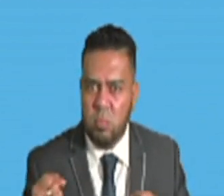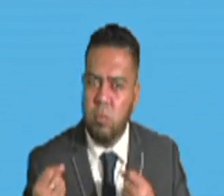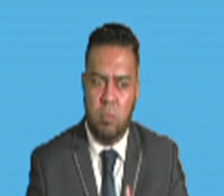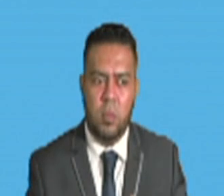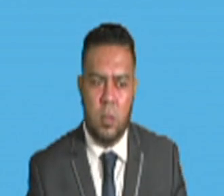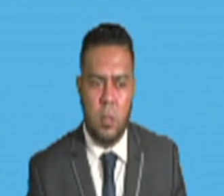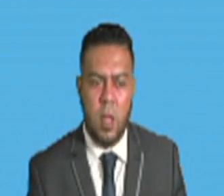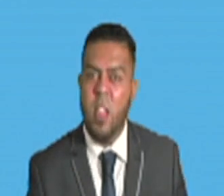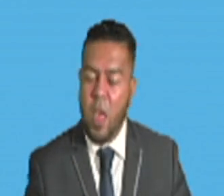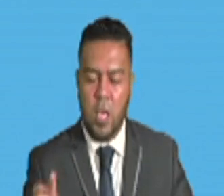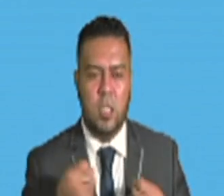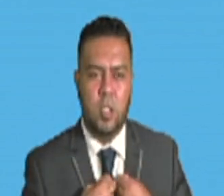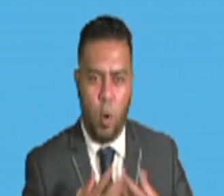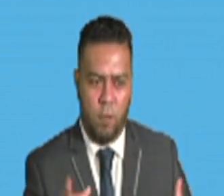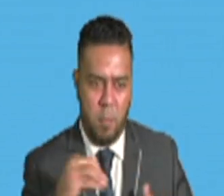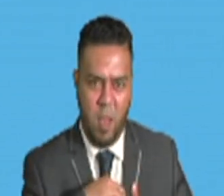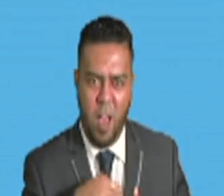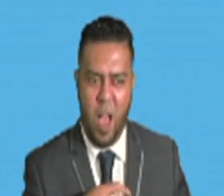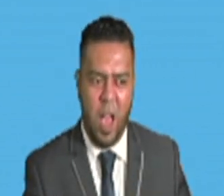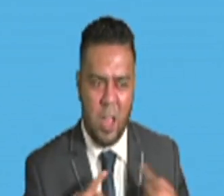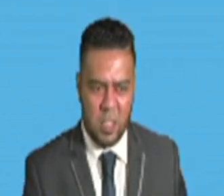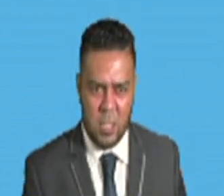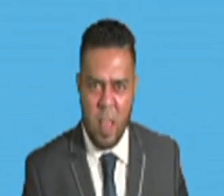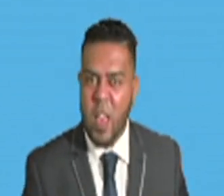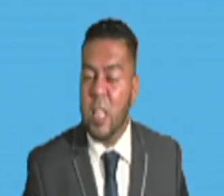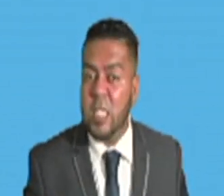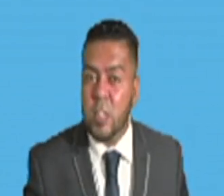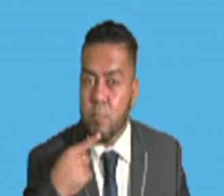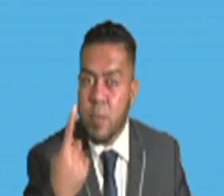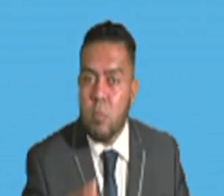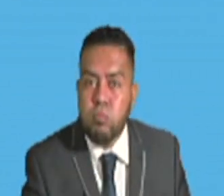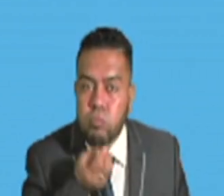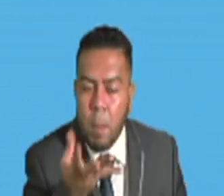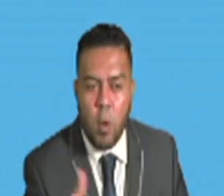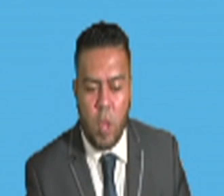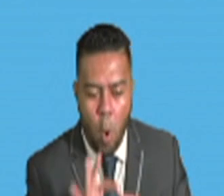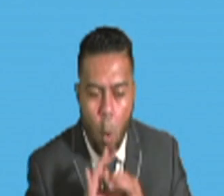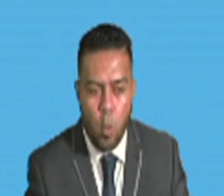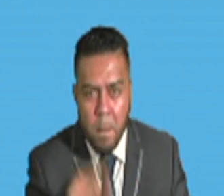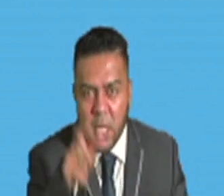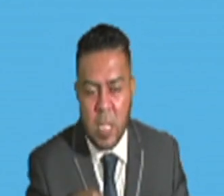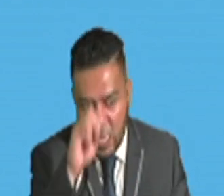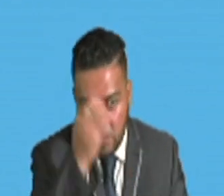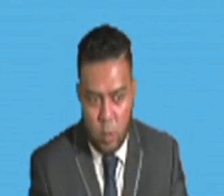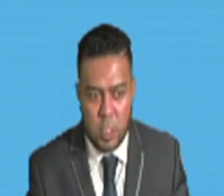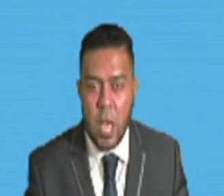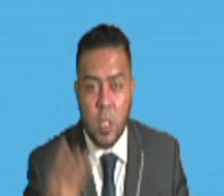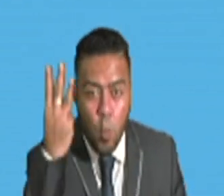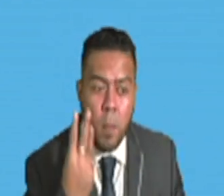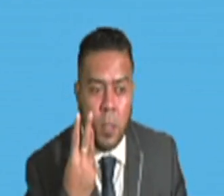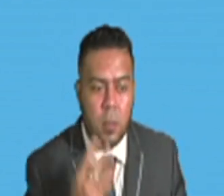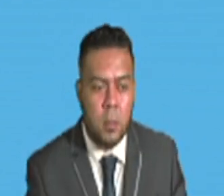They spoke from the heart. They spoke about how they felt. They spoke about their own personal experiences as a woman.